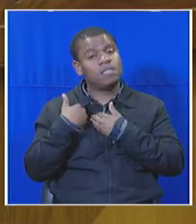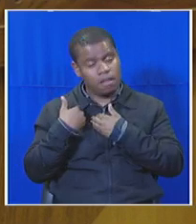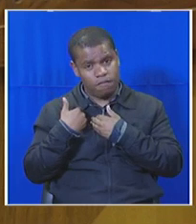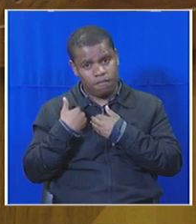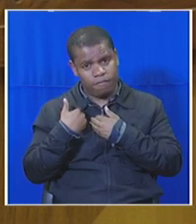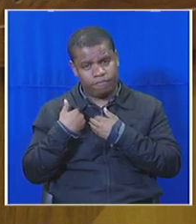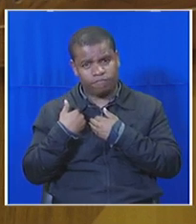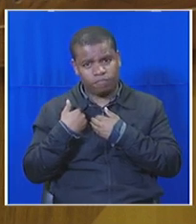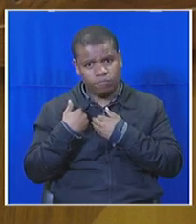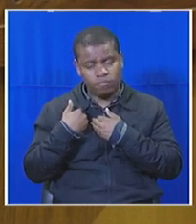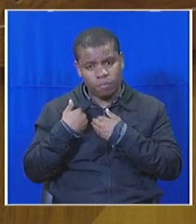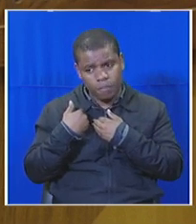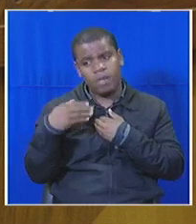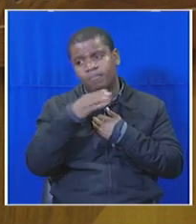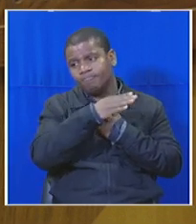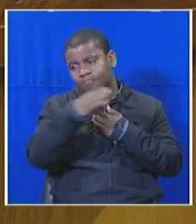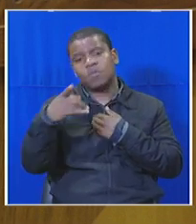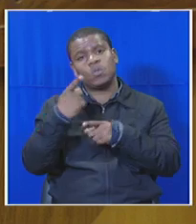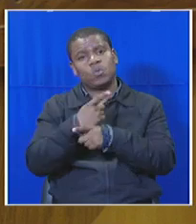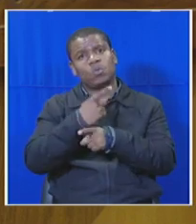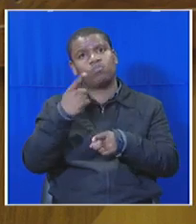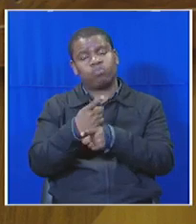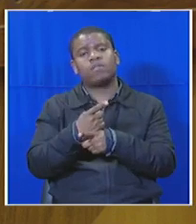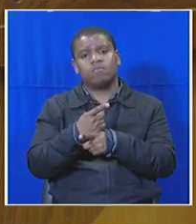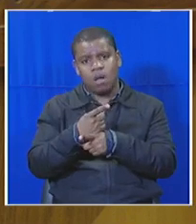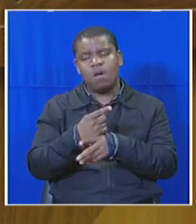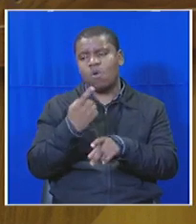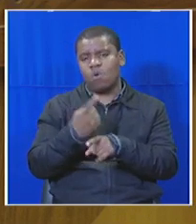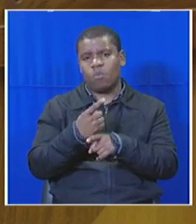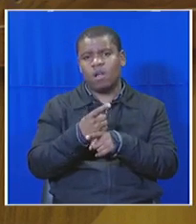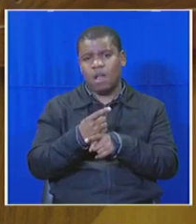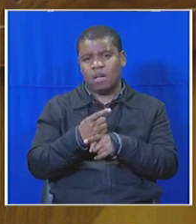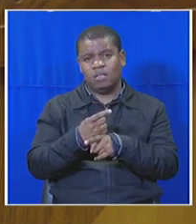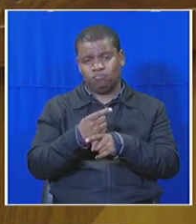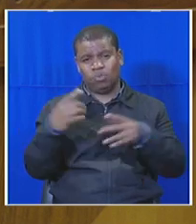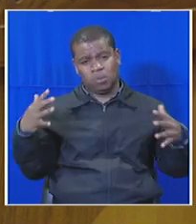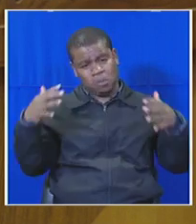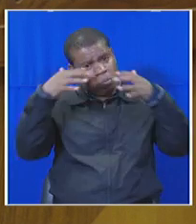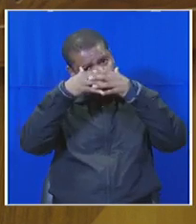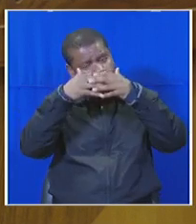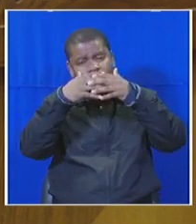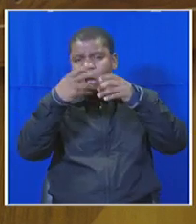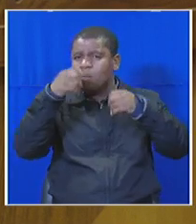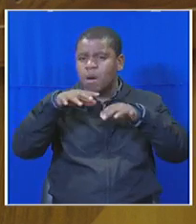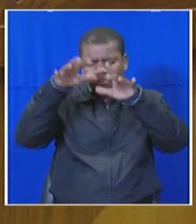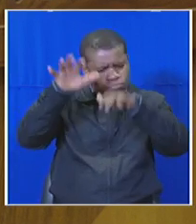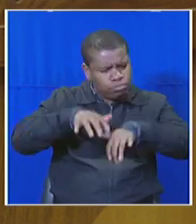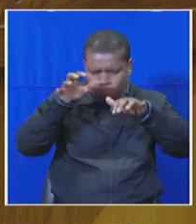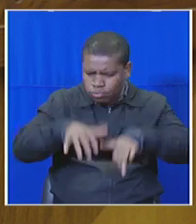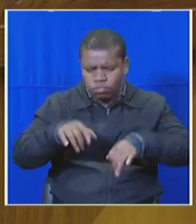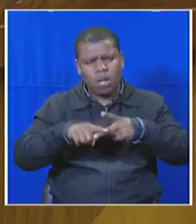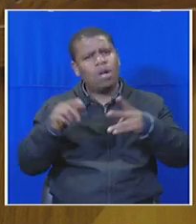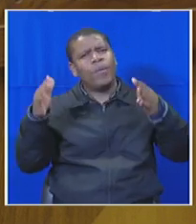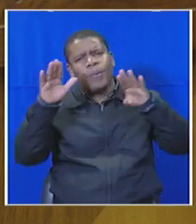security, those that goes out whether dark or raining or both, those that go out whether